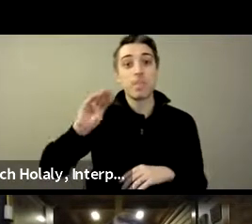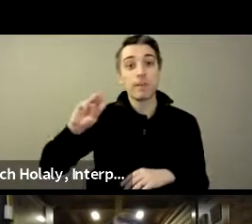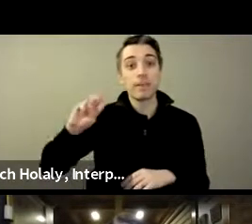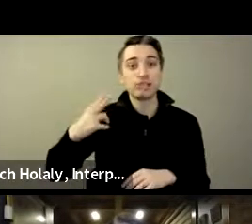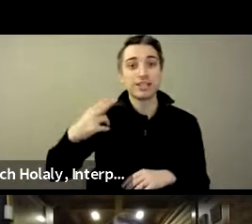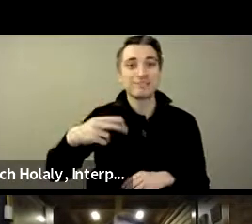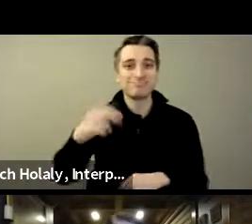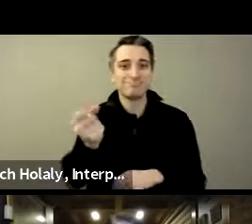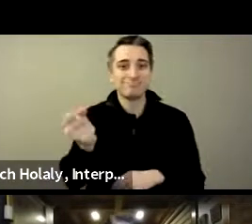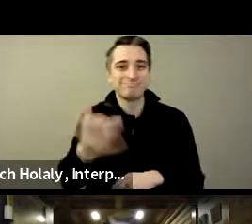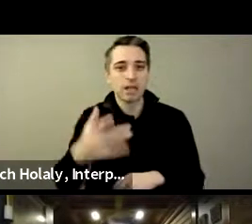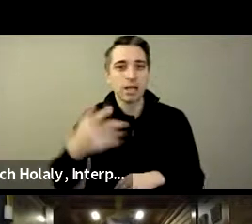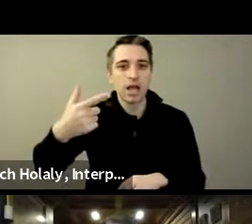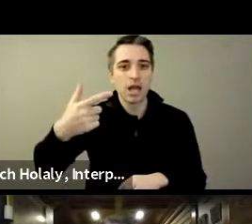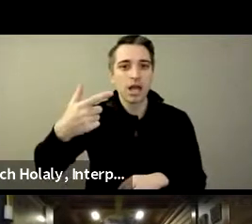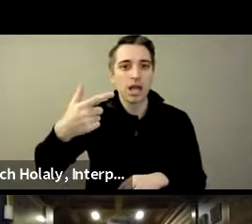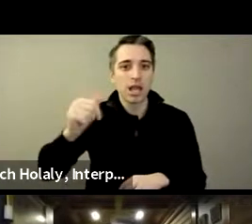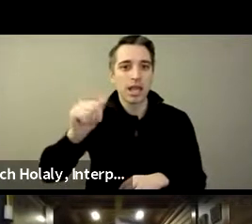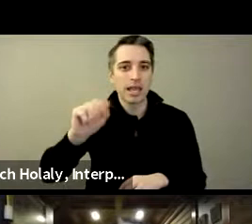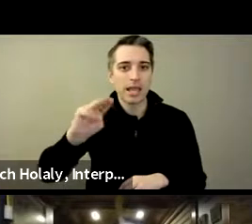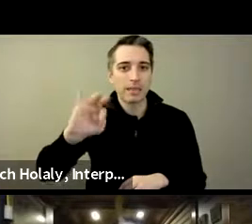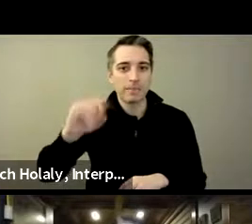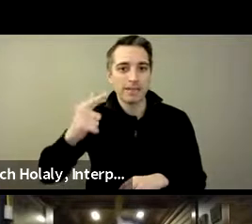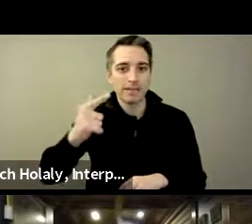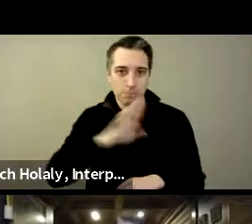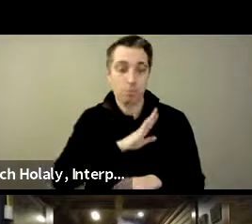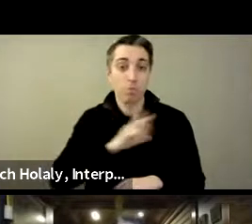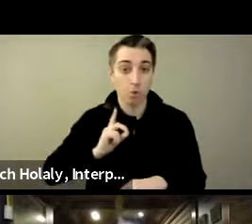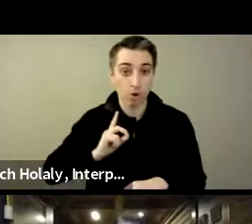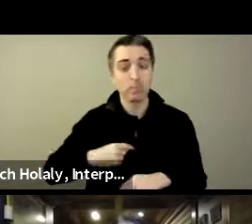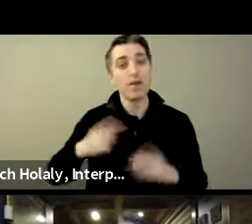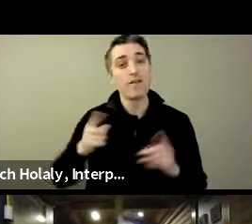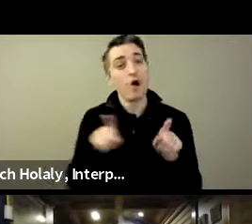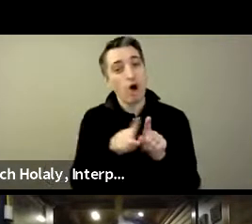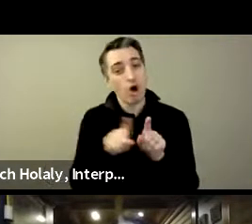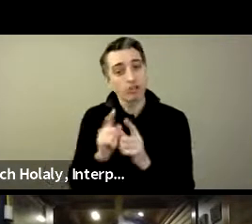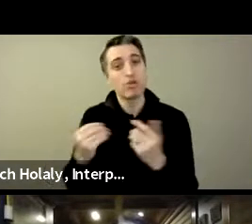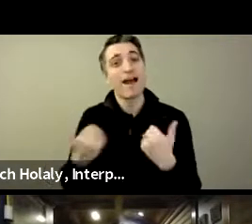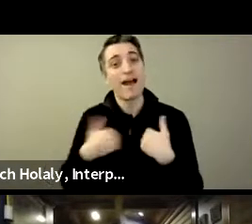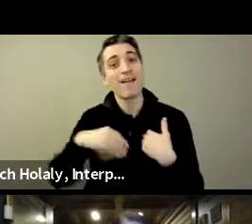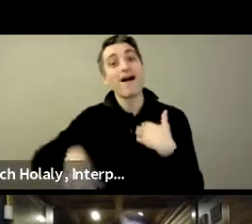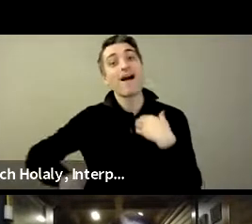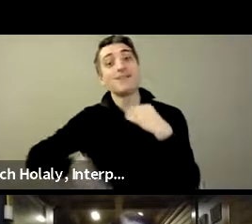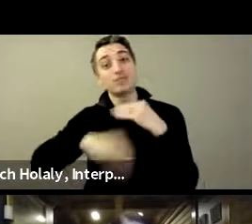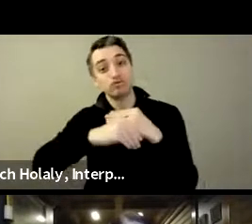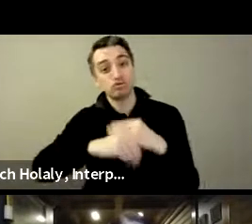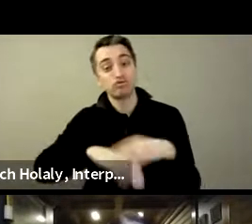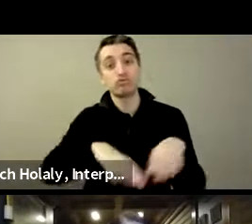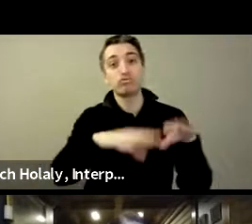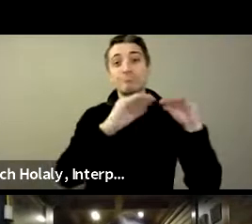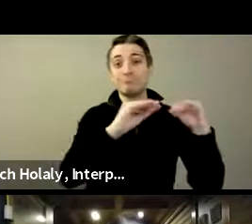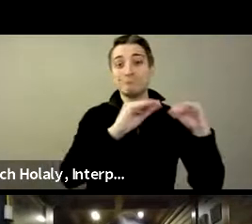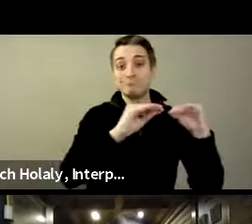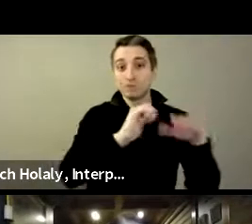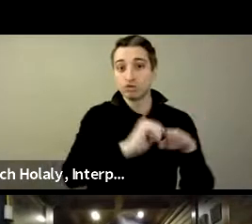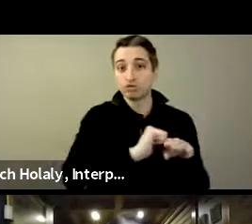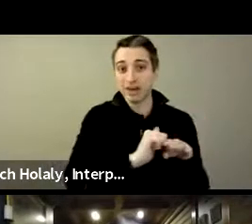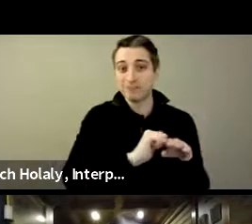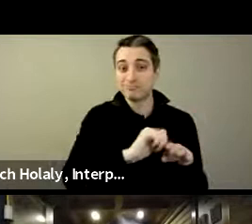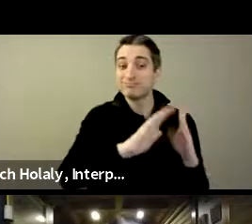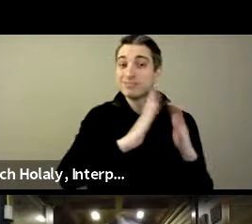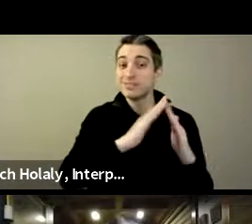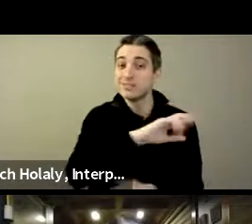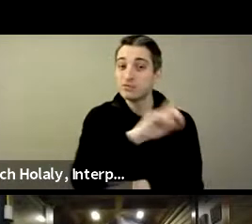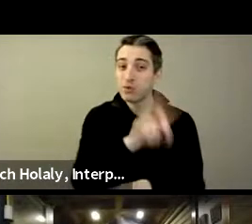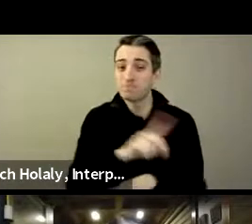others. This year, we have already facilitated additional training with the City of Detroit. For the last 3 years, the Equity Office